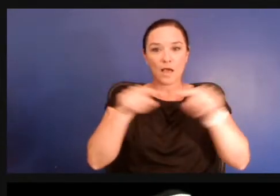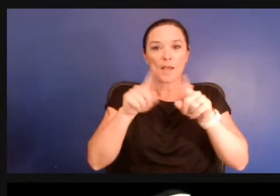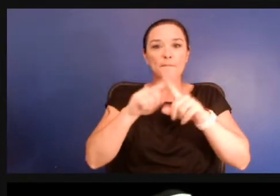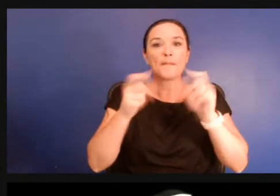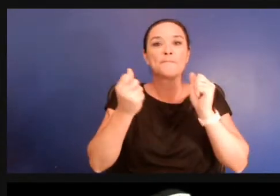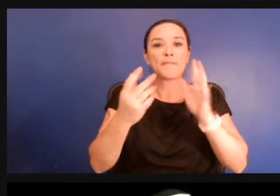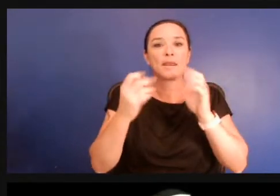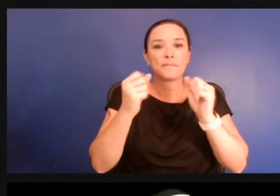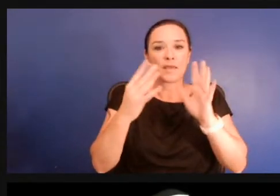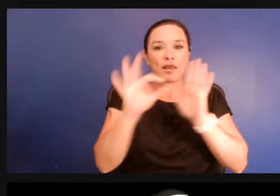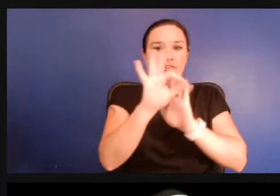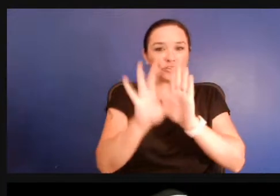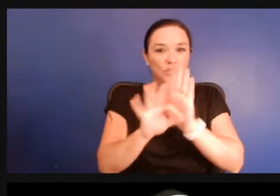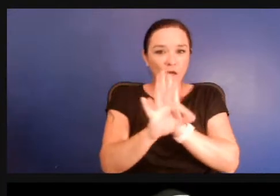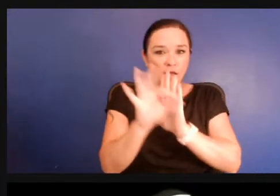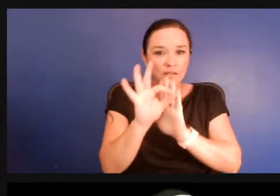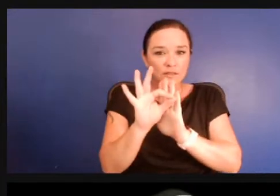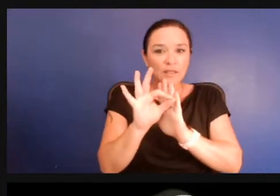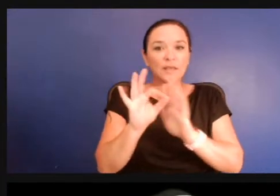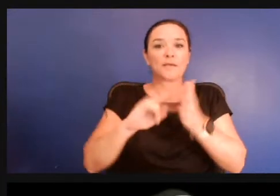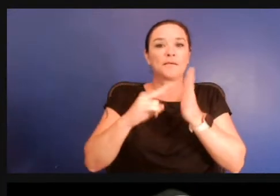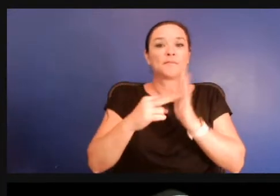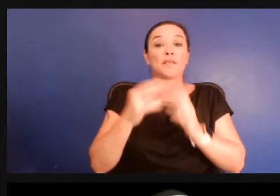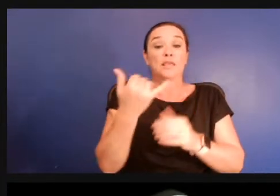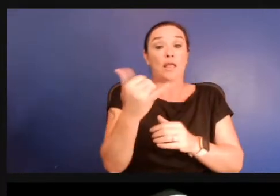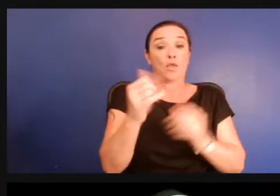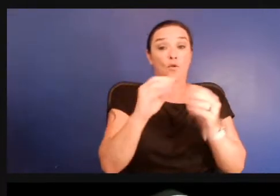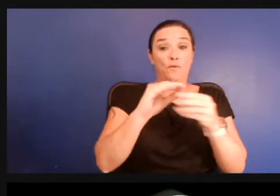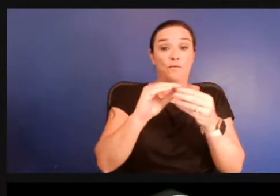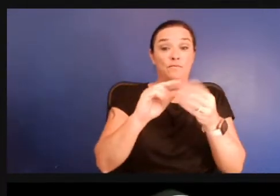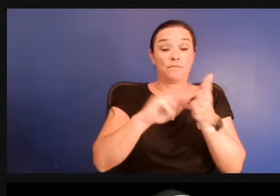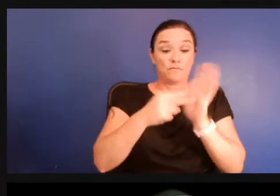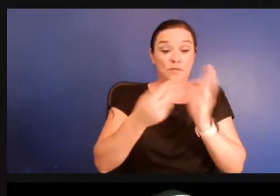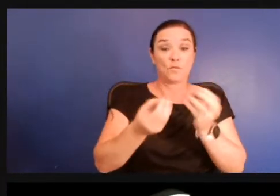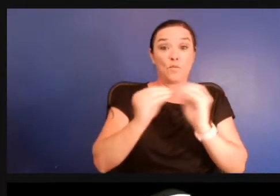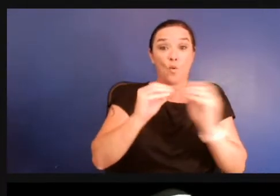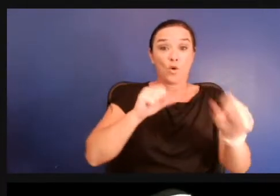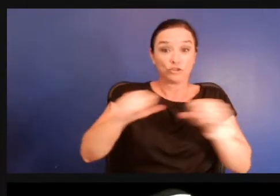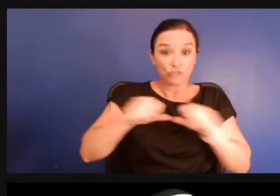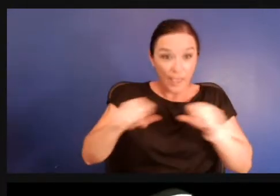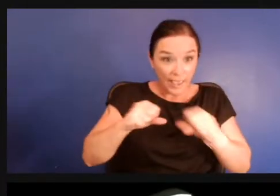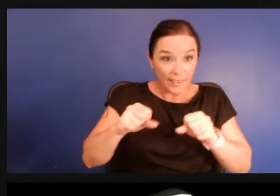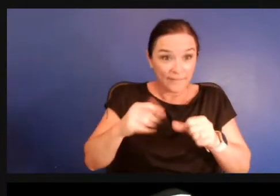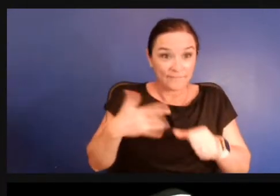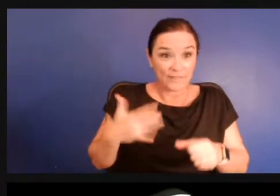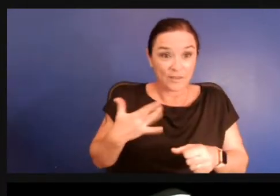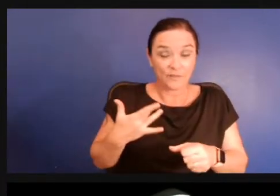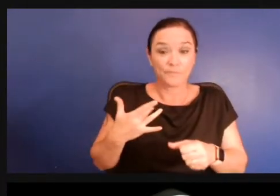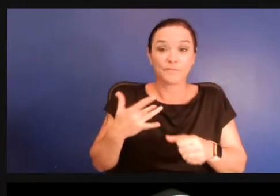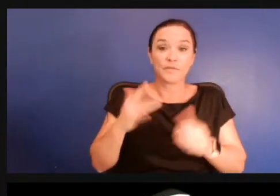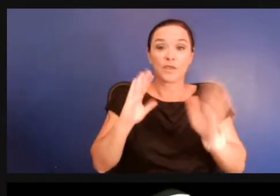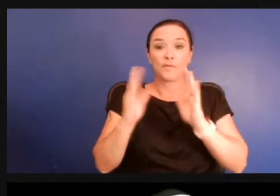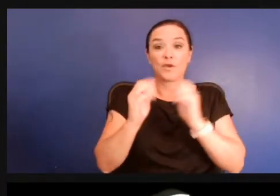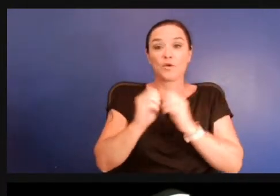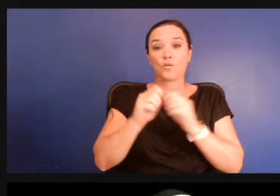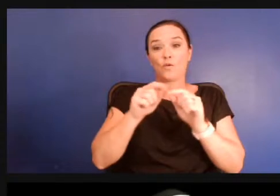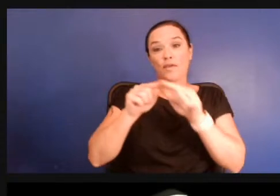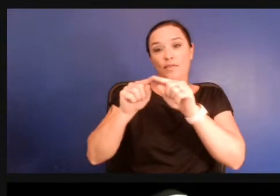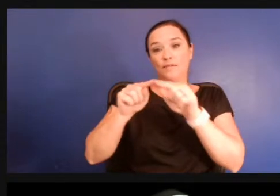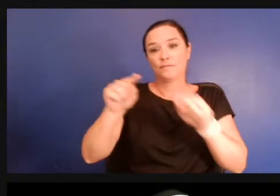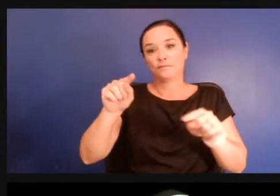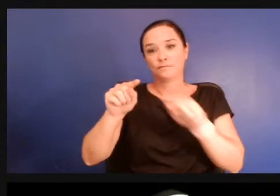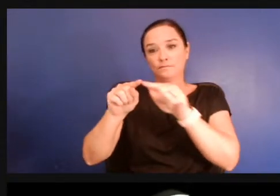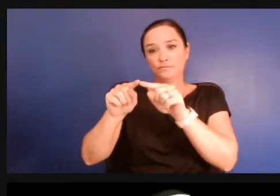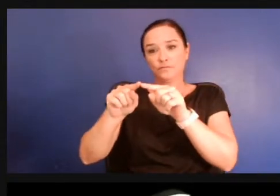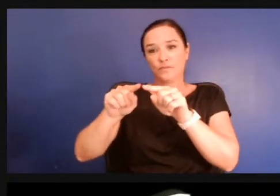see those yellows is a more intense shaking. You see it closest to the epicenter here to the southwest. But there's